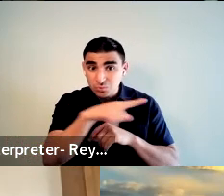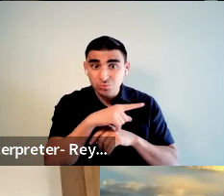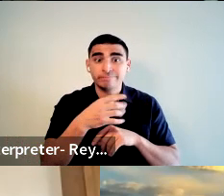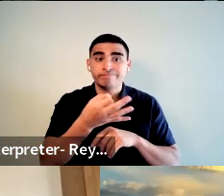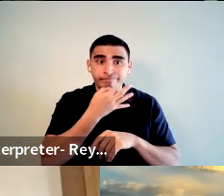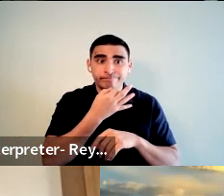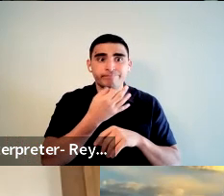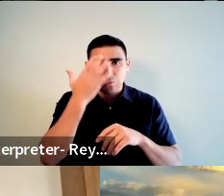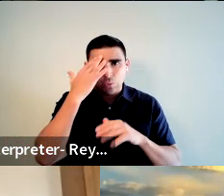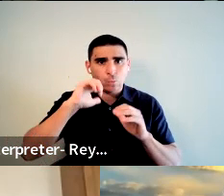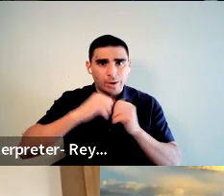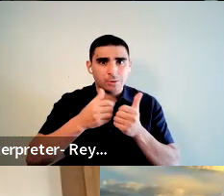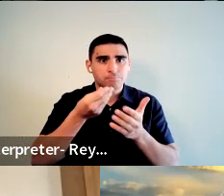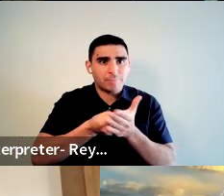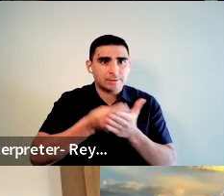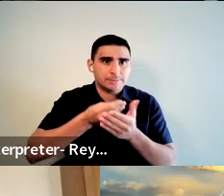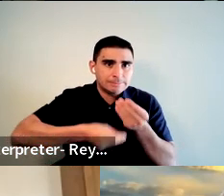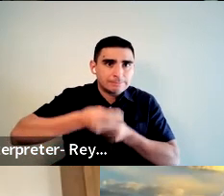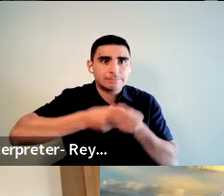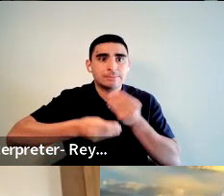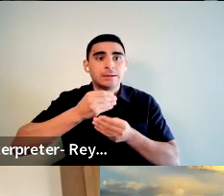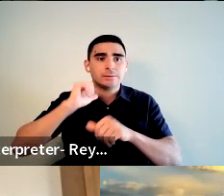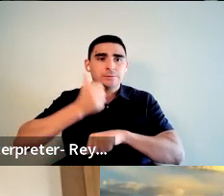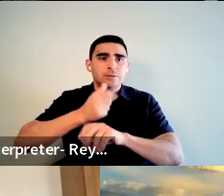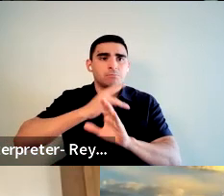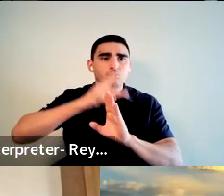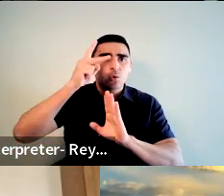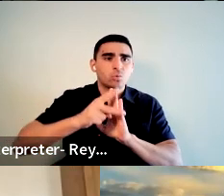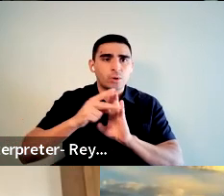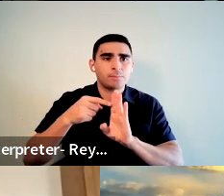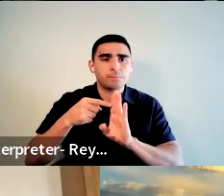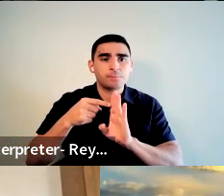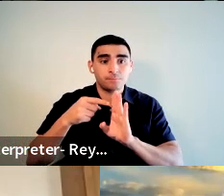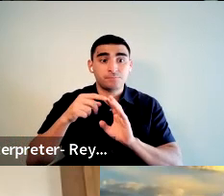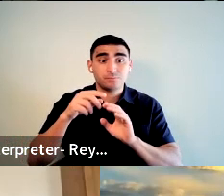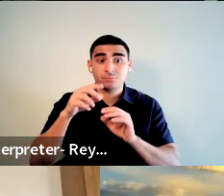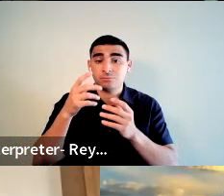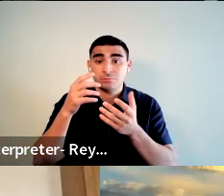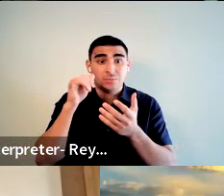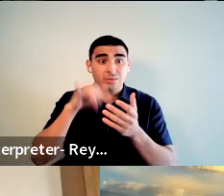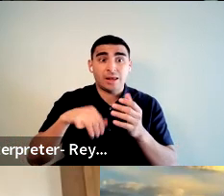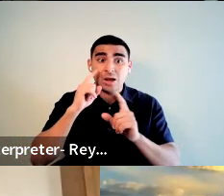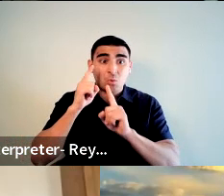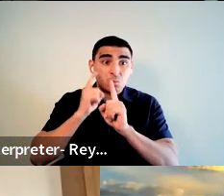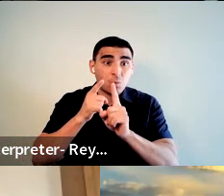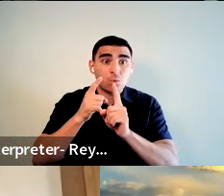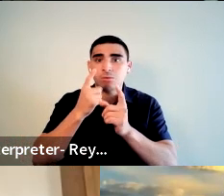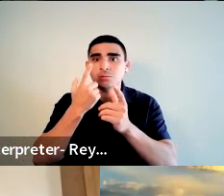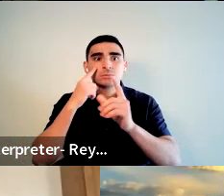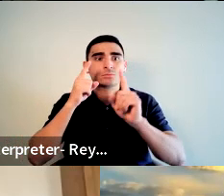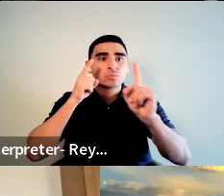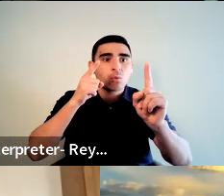to best put together a program now that does short-term goals like stabilizing